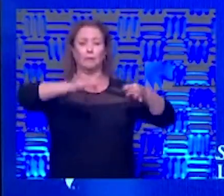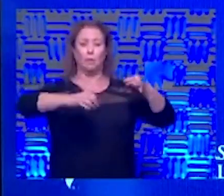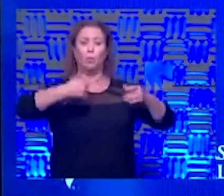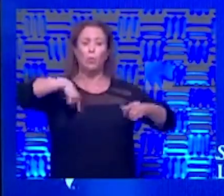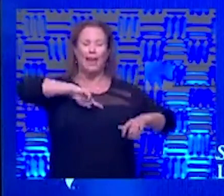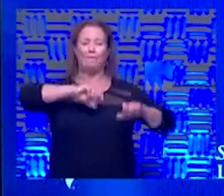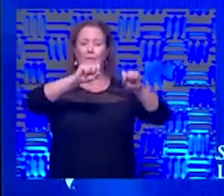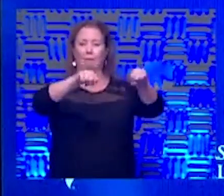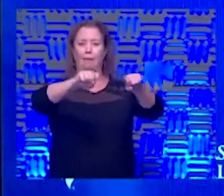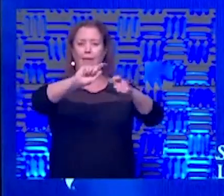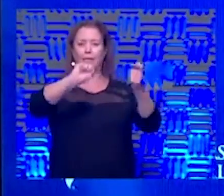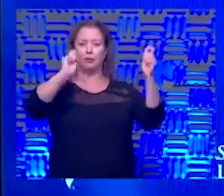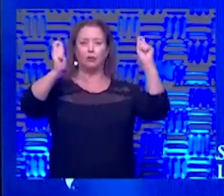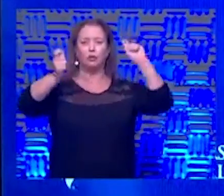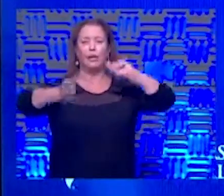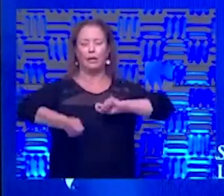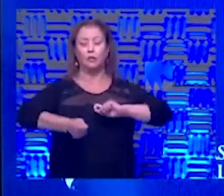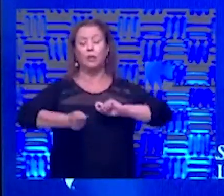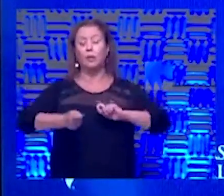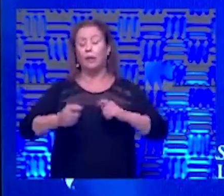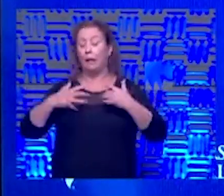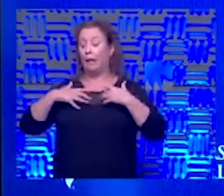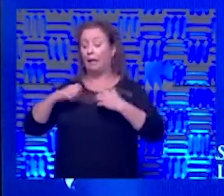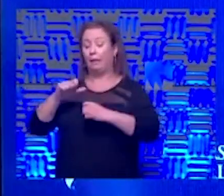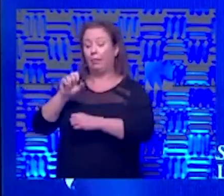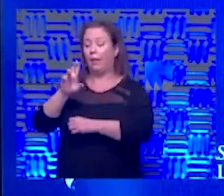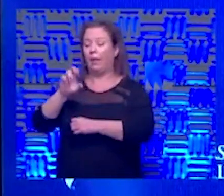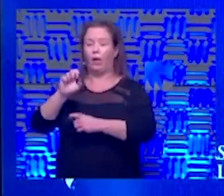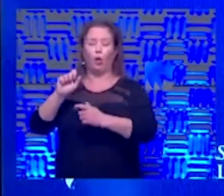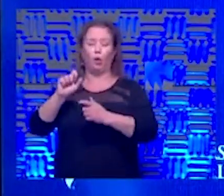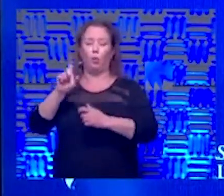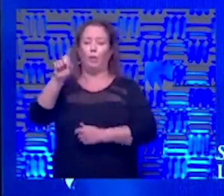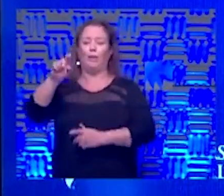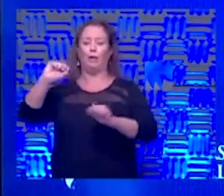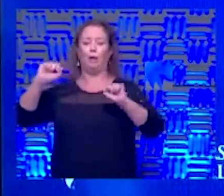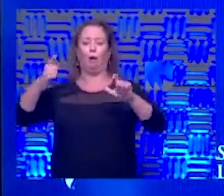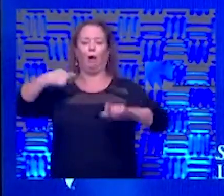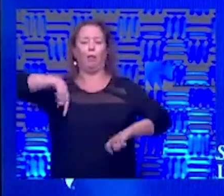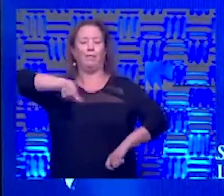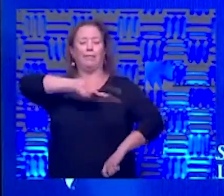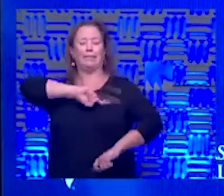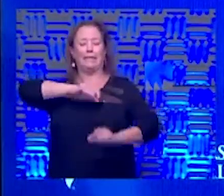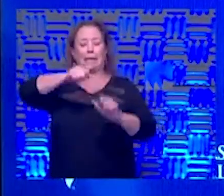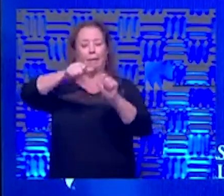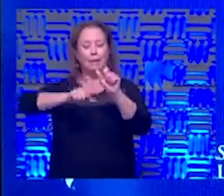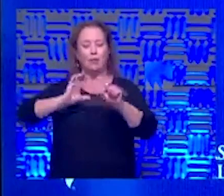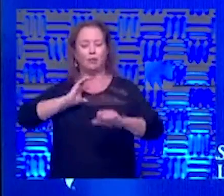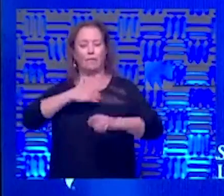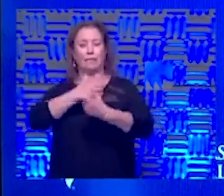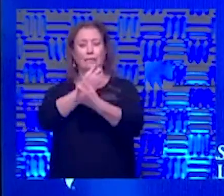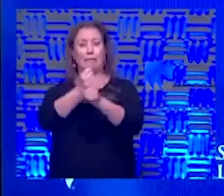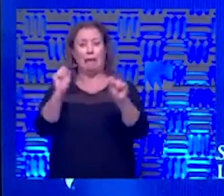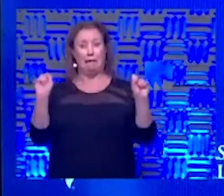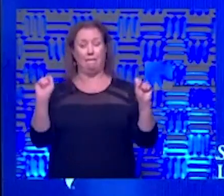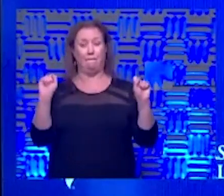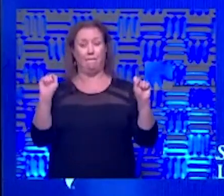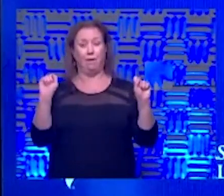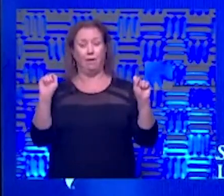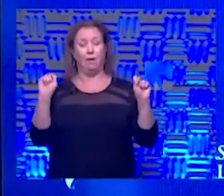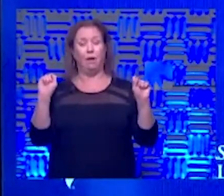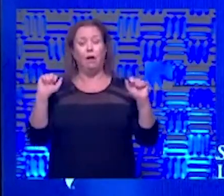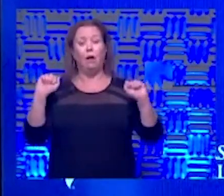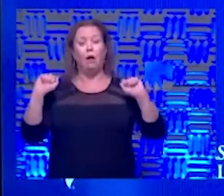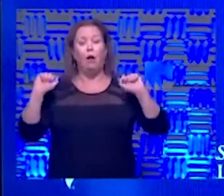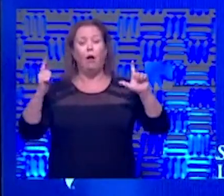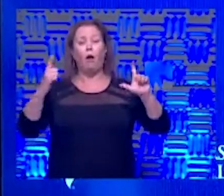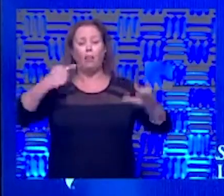those things. And in healthcare, it takes all of us to keep each of us safe. All of us to